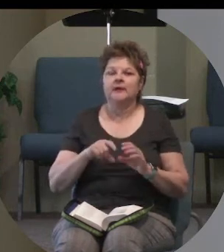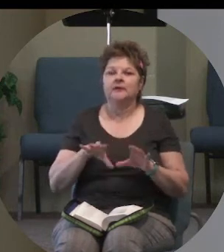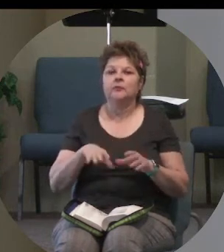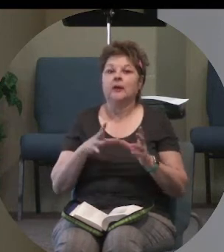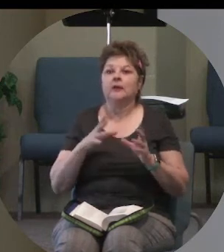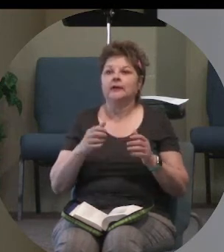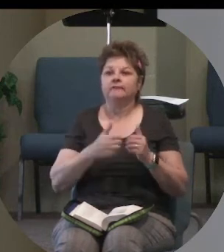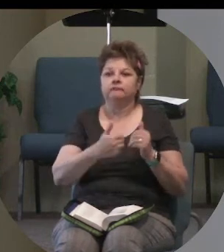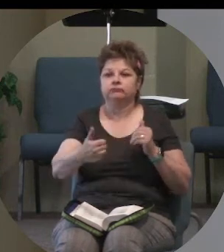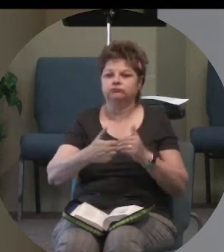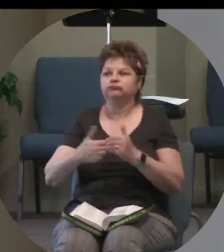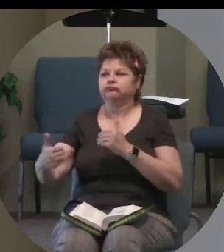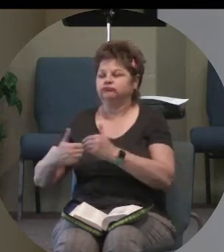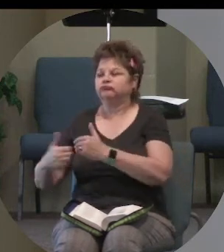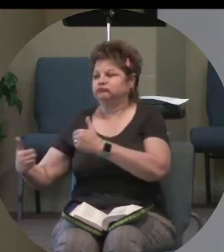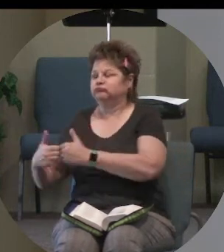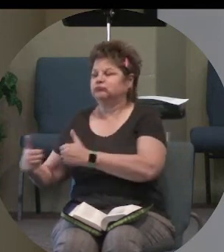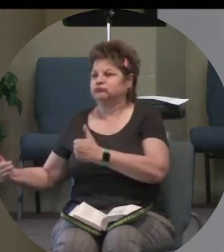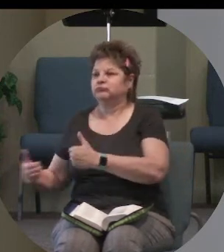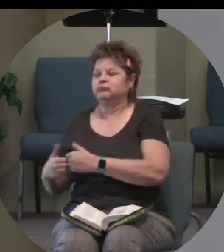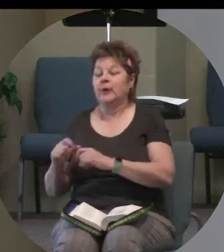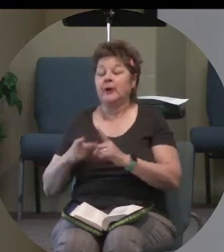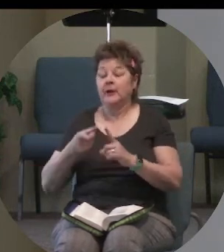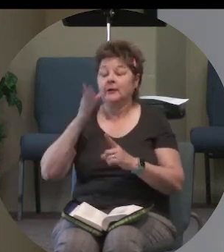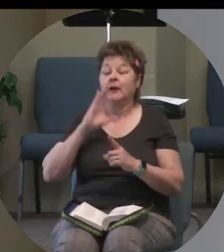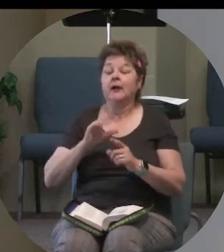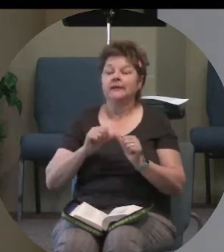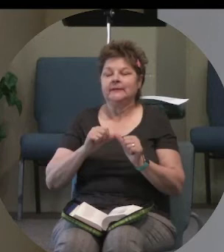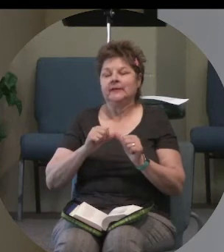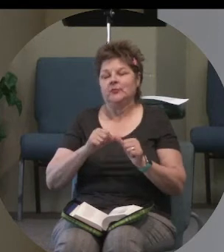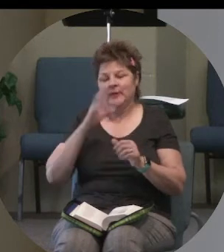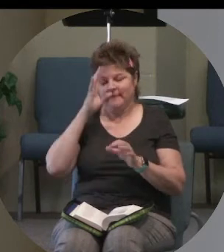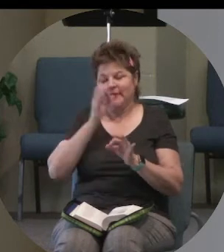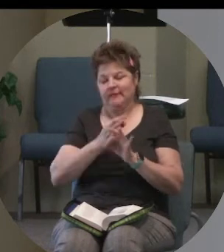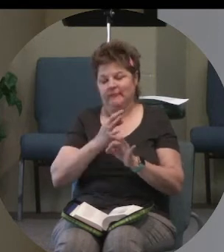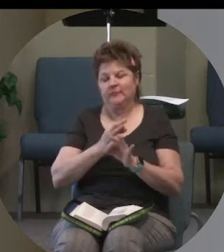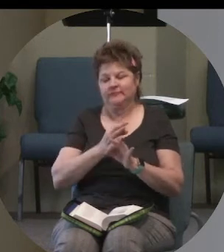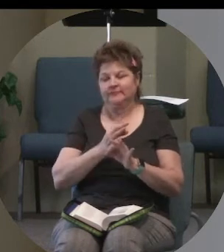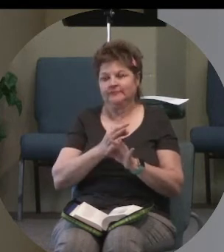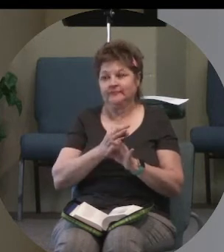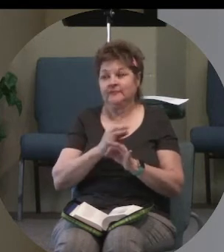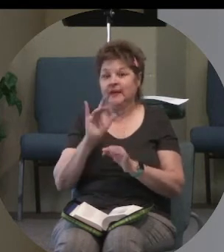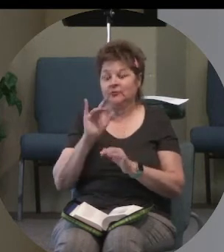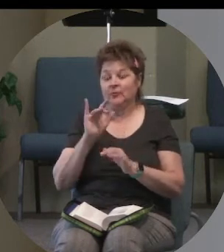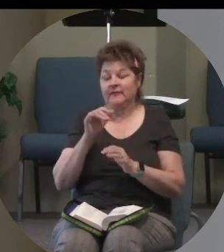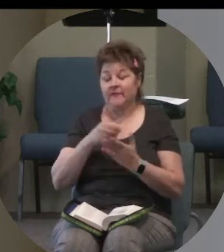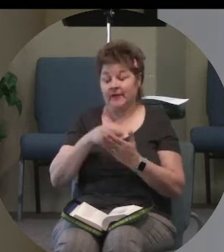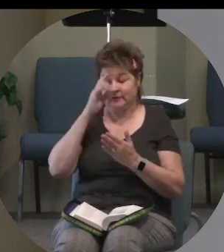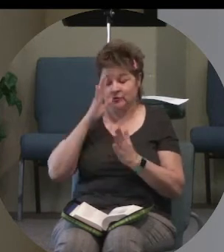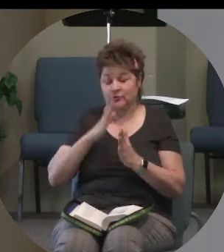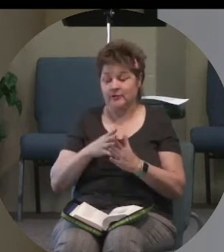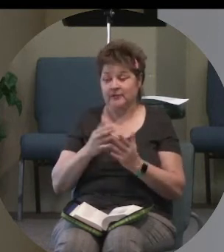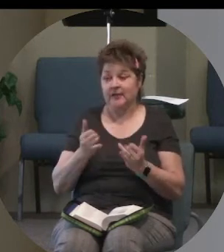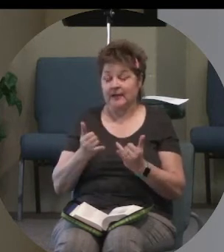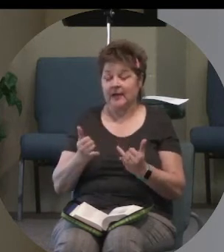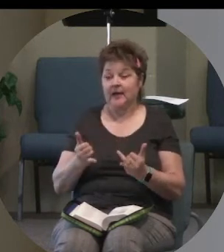challenging, but God was still faithful. And that 25 is now that the school is fairly leveled out, we've